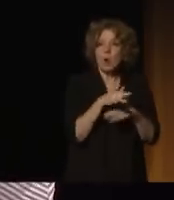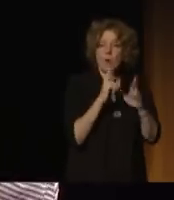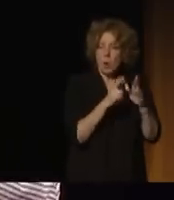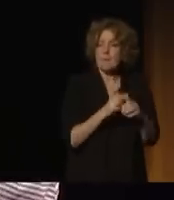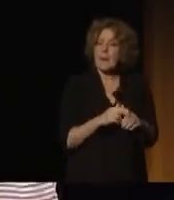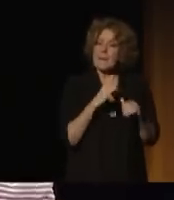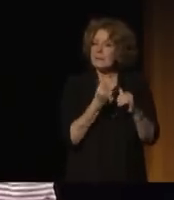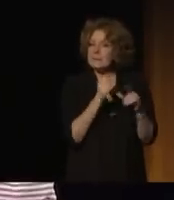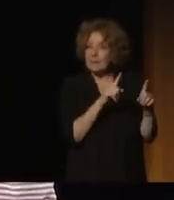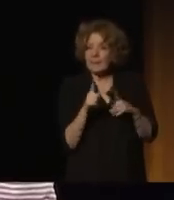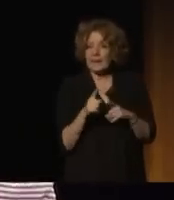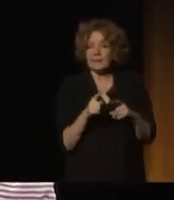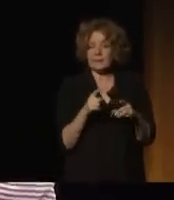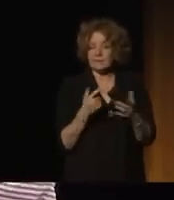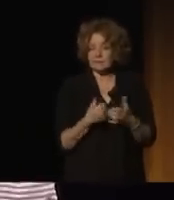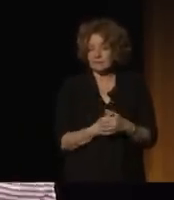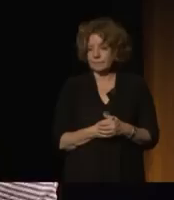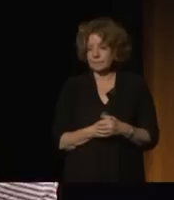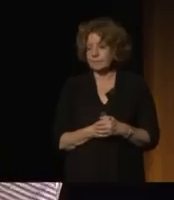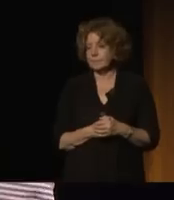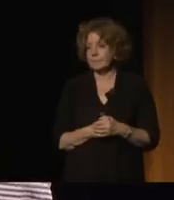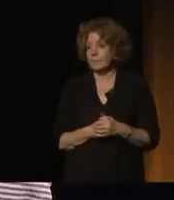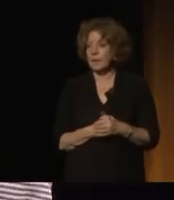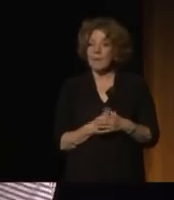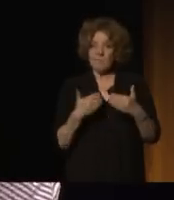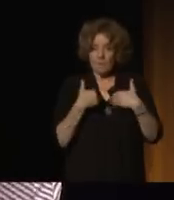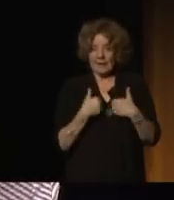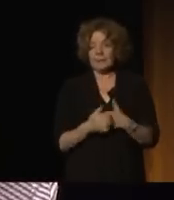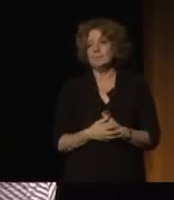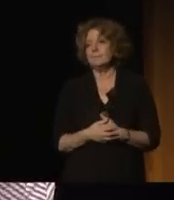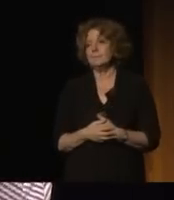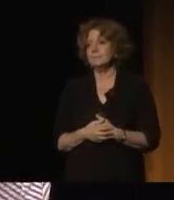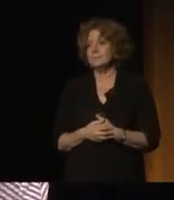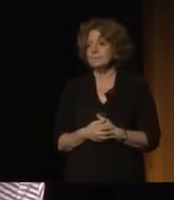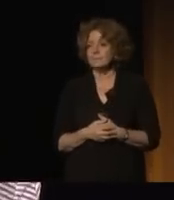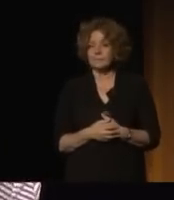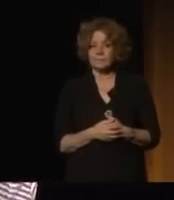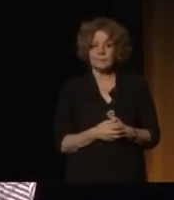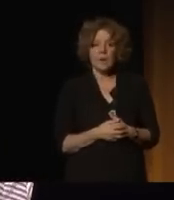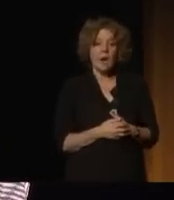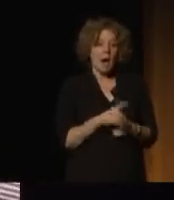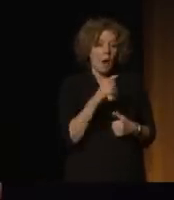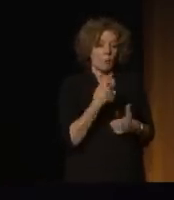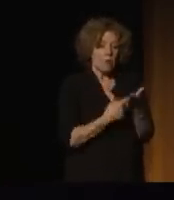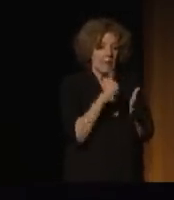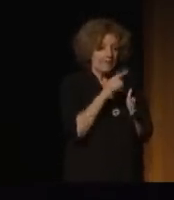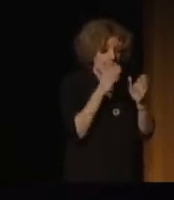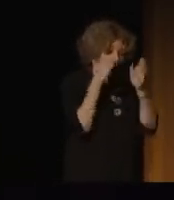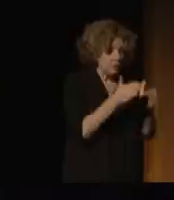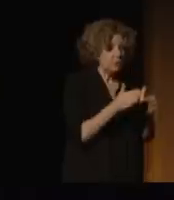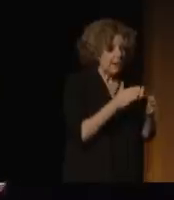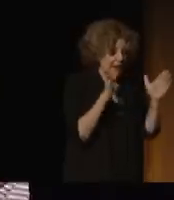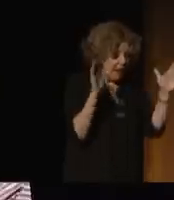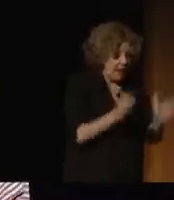there are certain things that are not gonna go back, that is for sure. For me, I would prefer that people concentrated less on movie